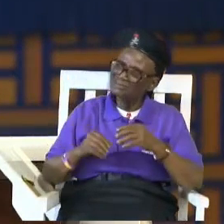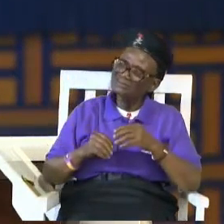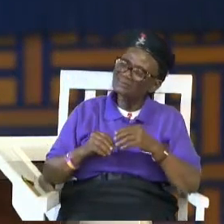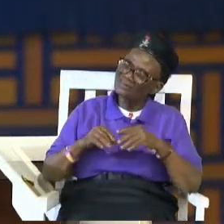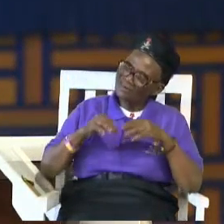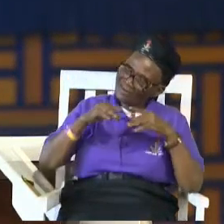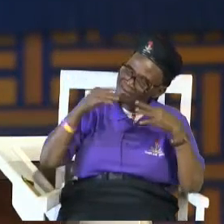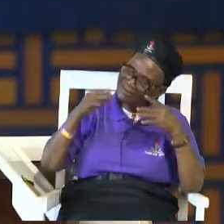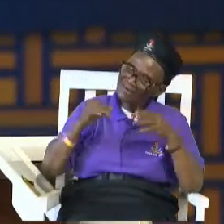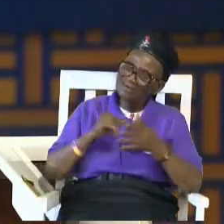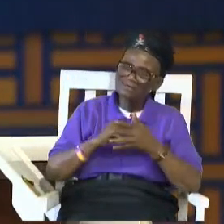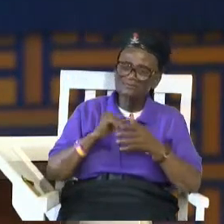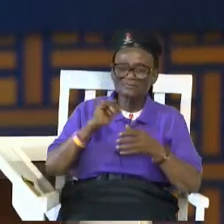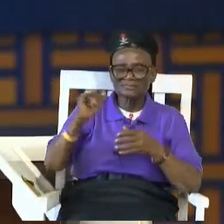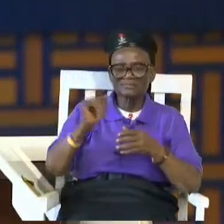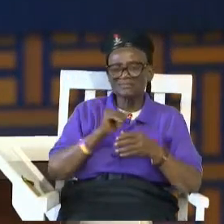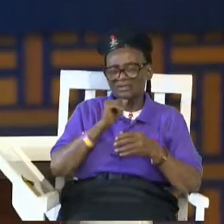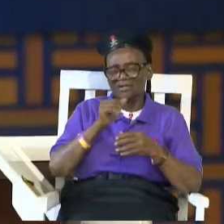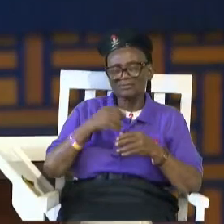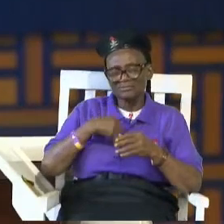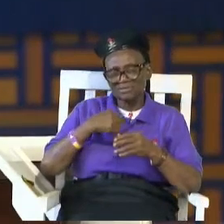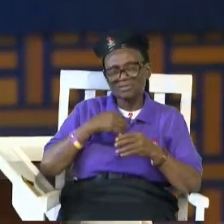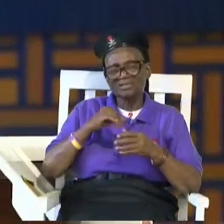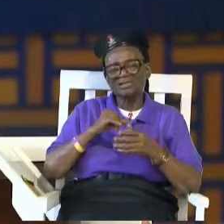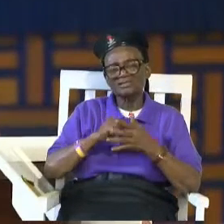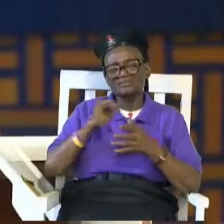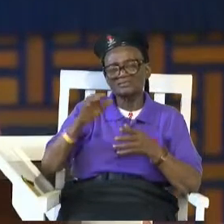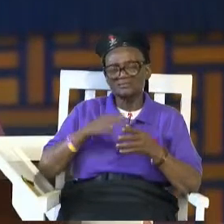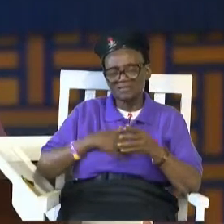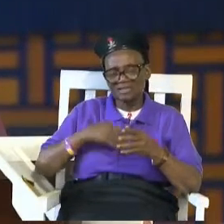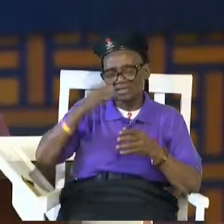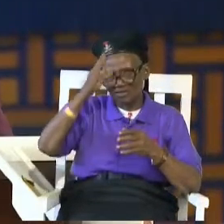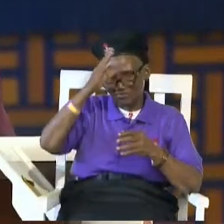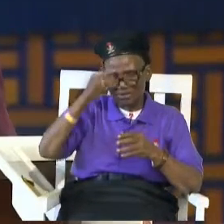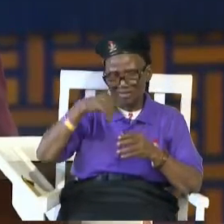It's not me, but it's my daddy who said I should ask you.